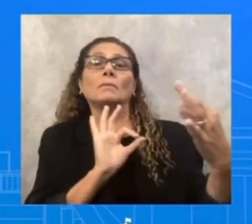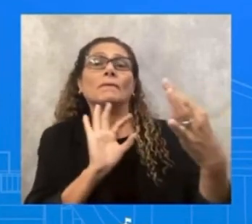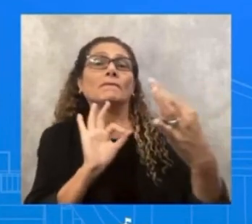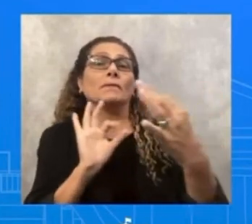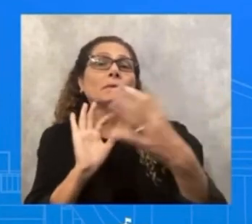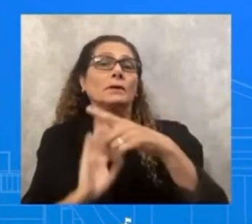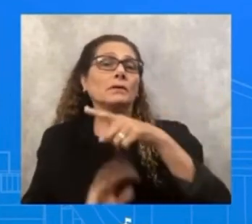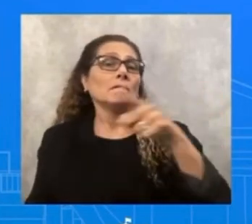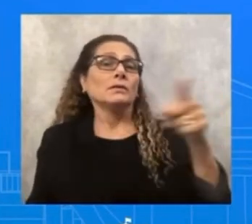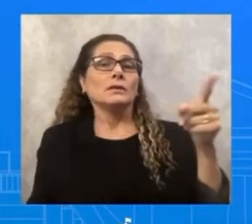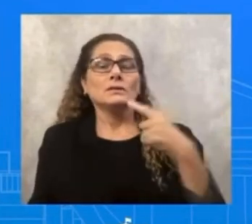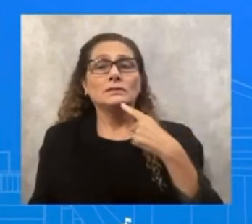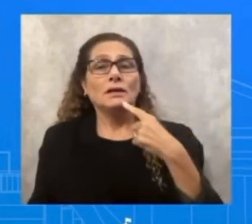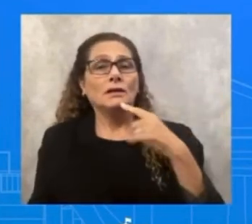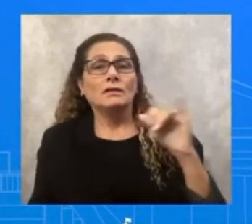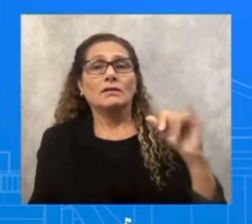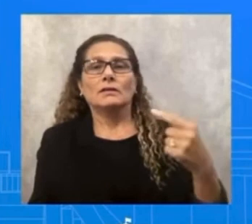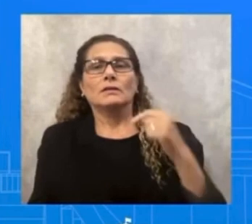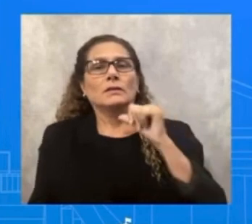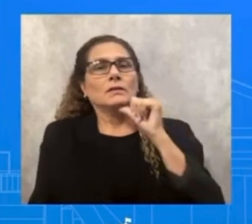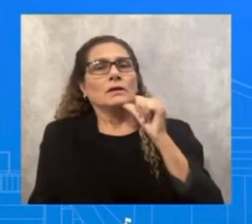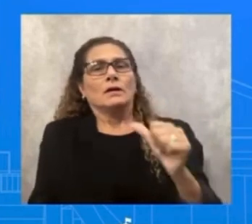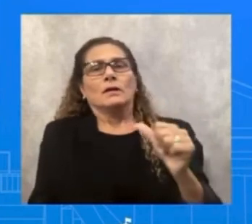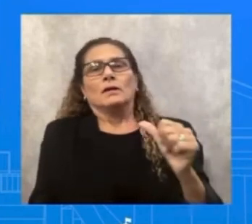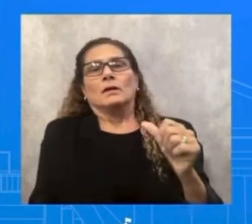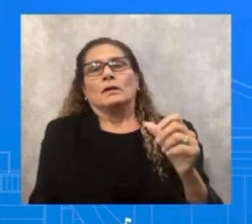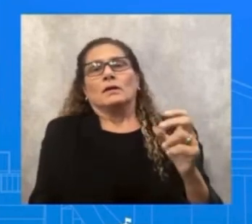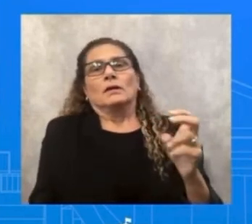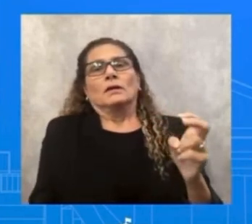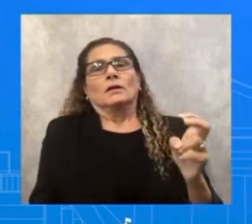horse when it's out of the barn, try to make sure that the program design kept the horses